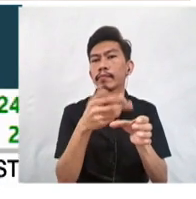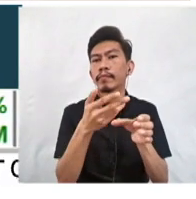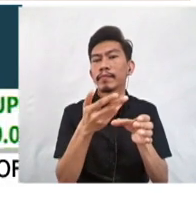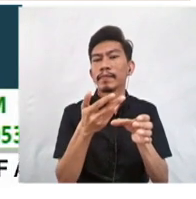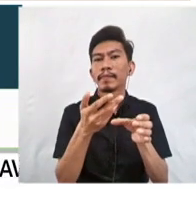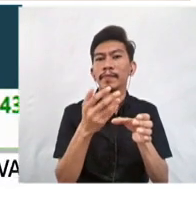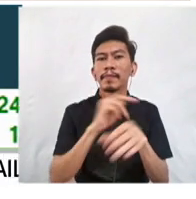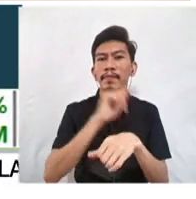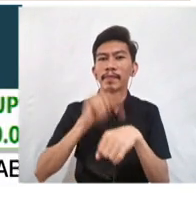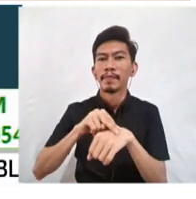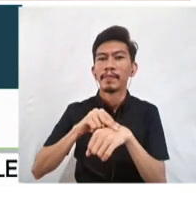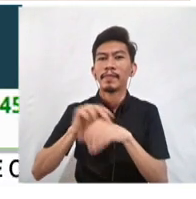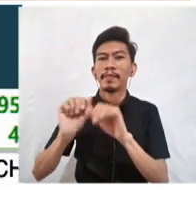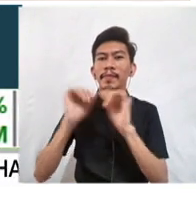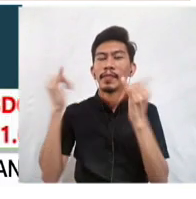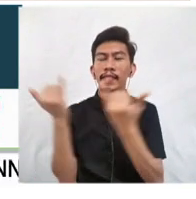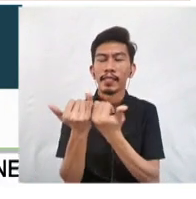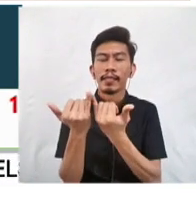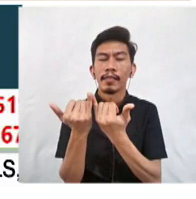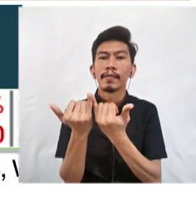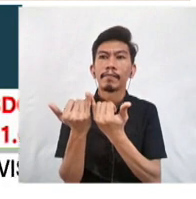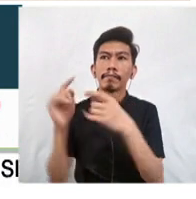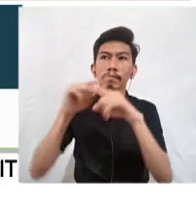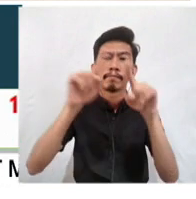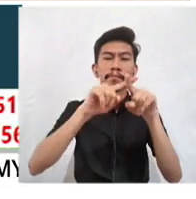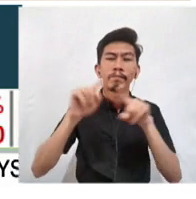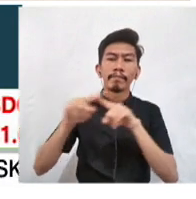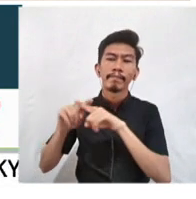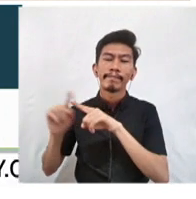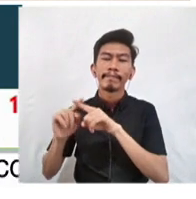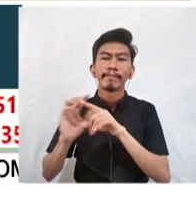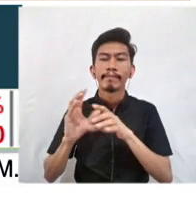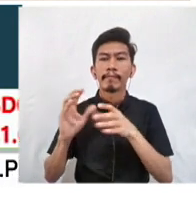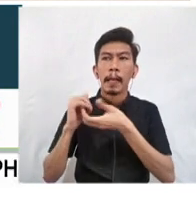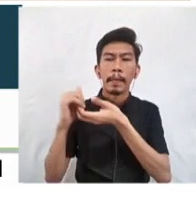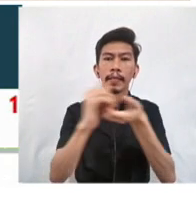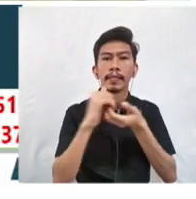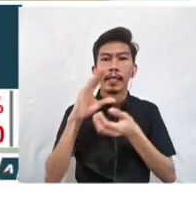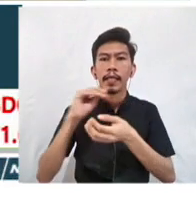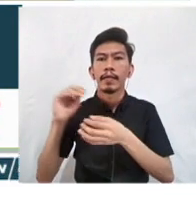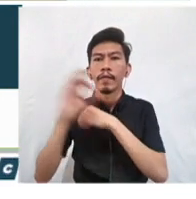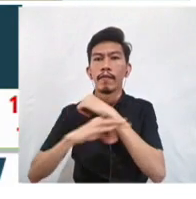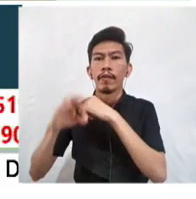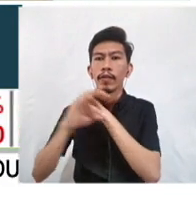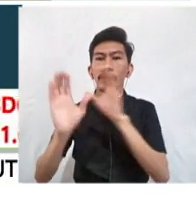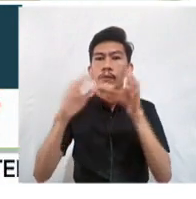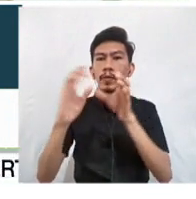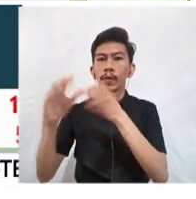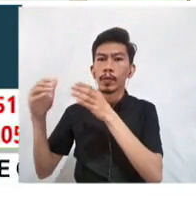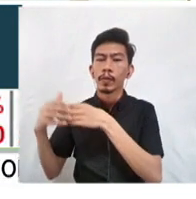national agencies who are partners of this program, and the different foreign chambers of